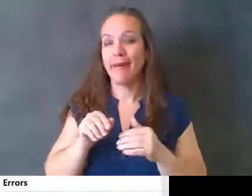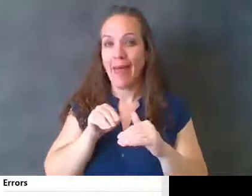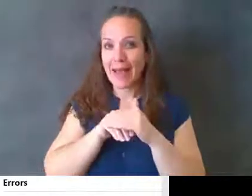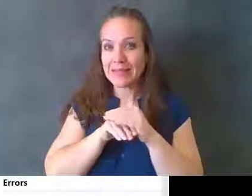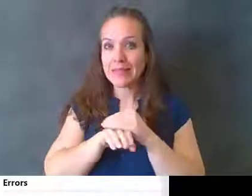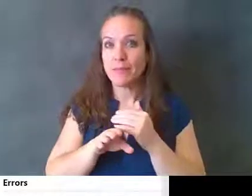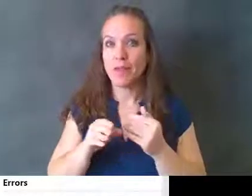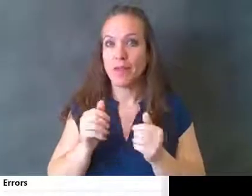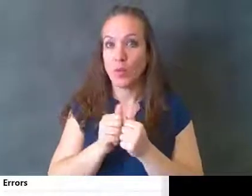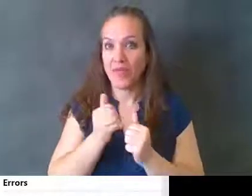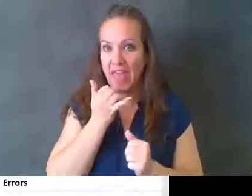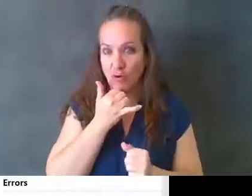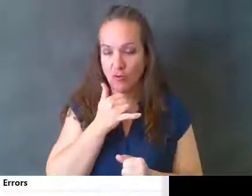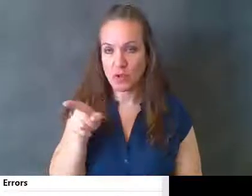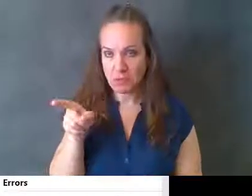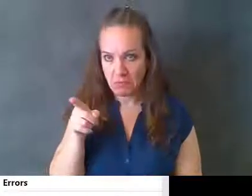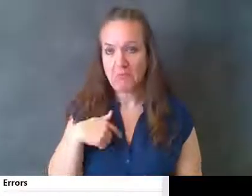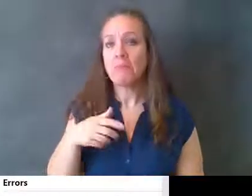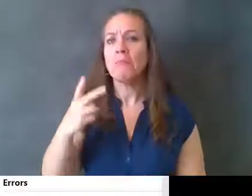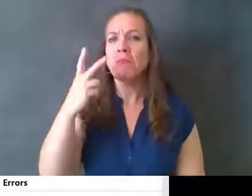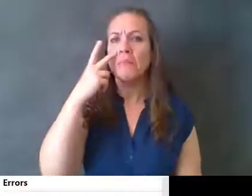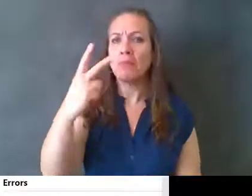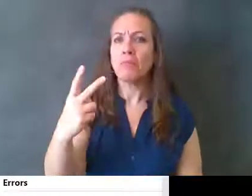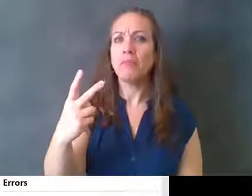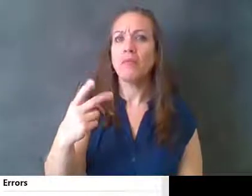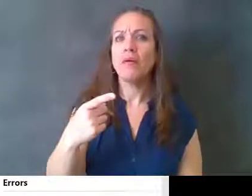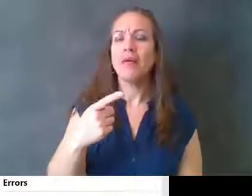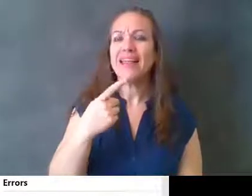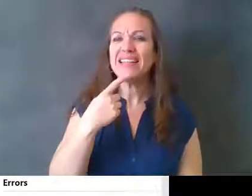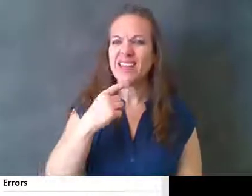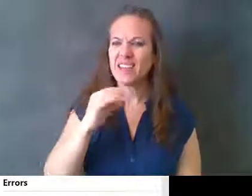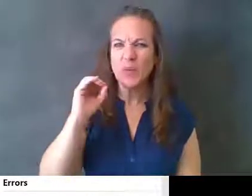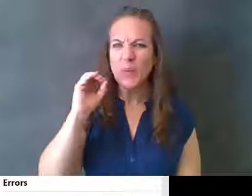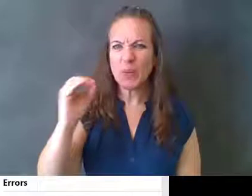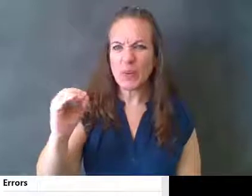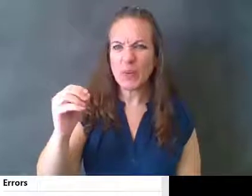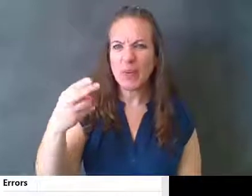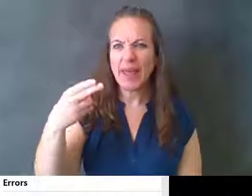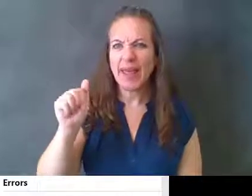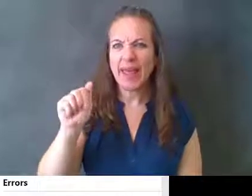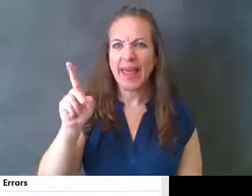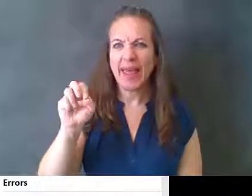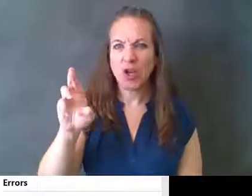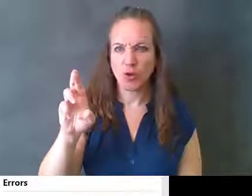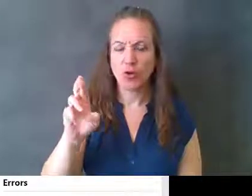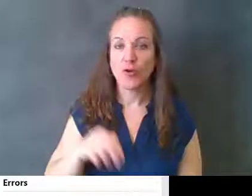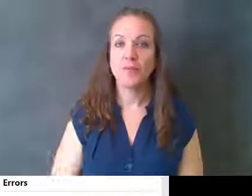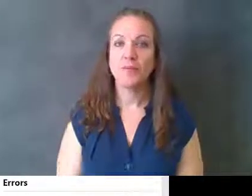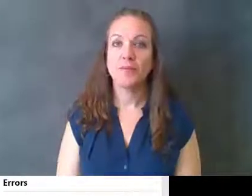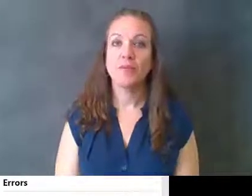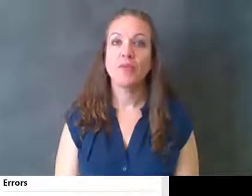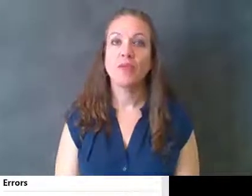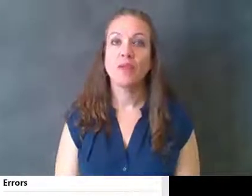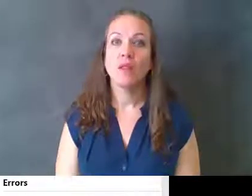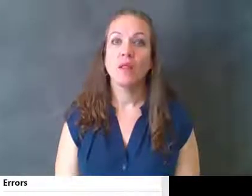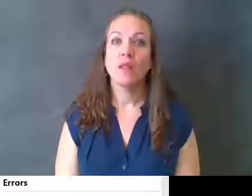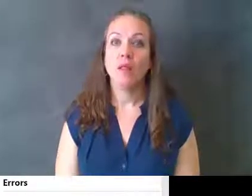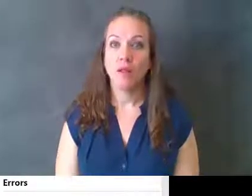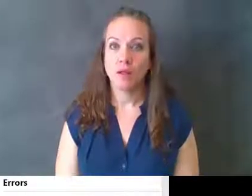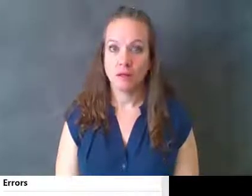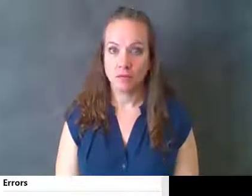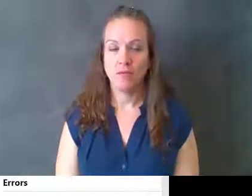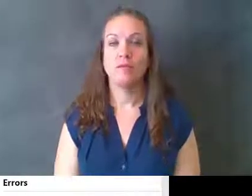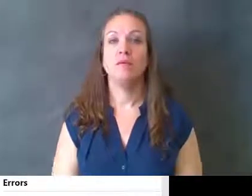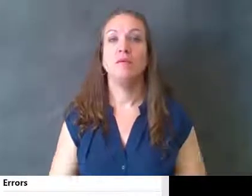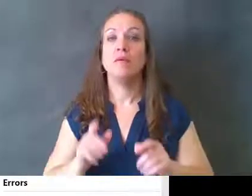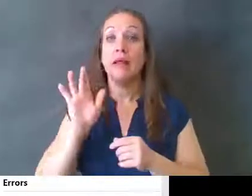errors, and I do have one where it says no header row. So I'm going to click on that and it's going to drop down.